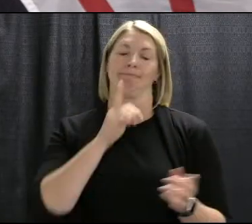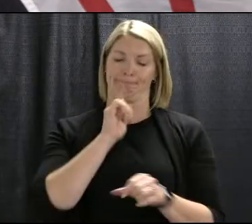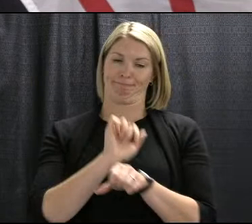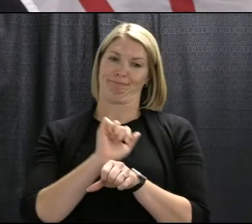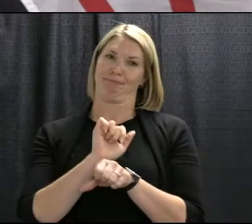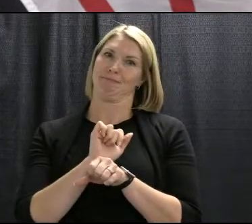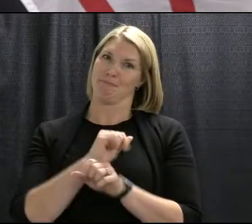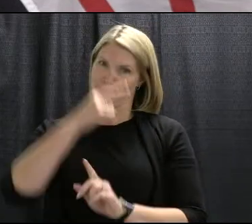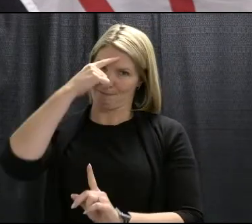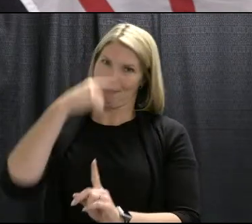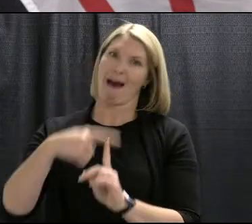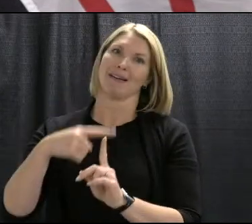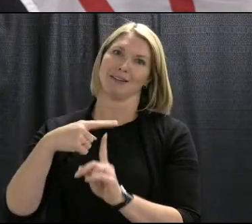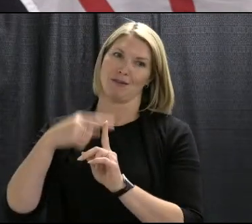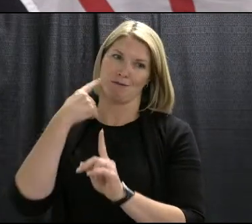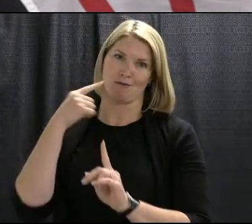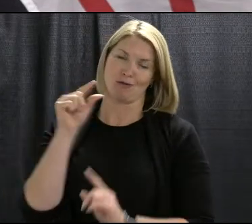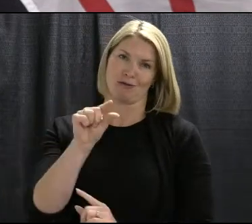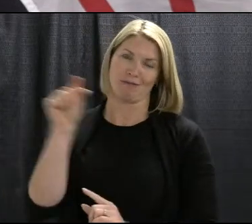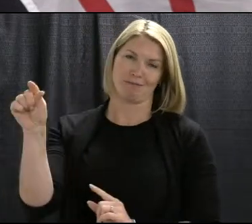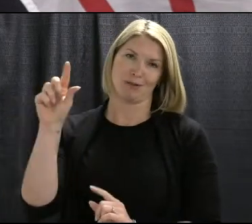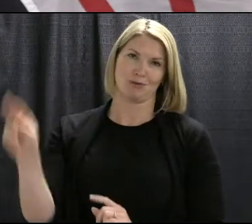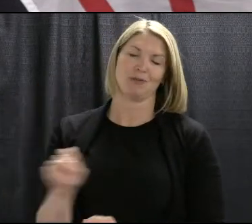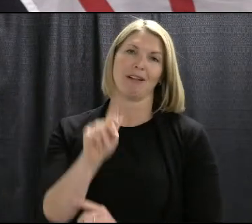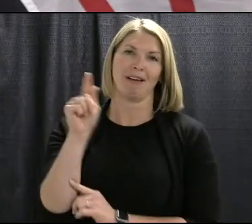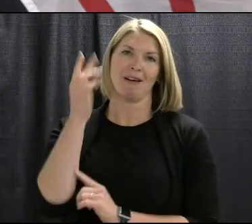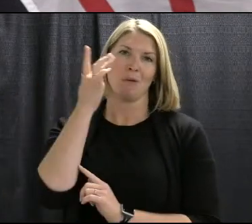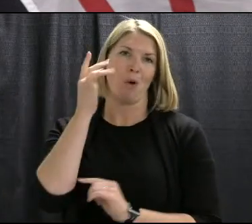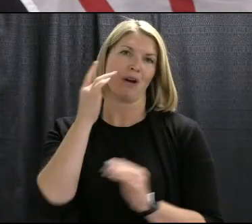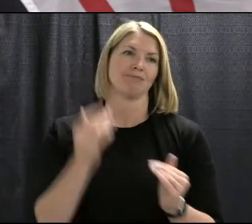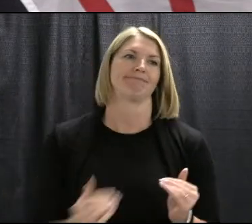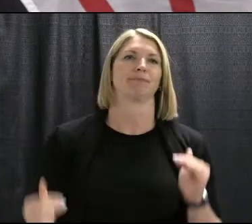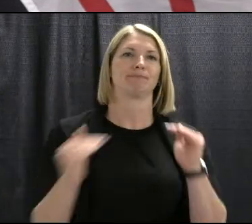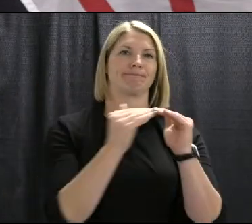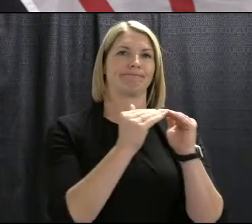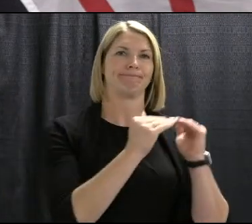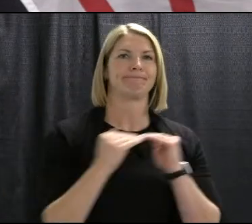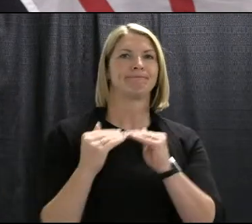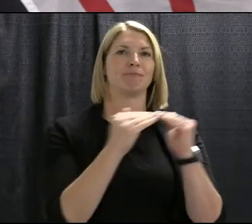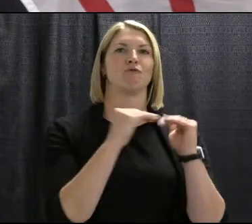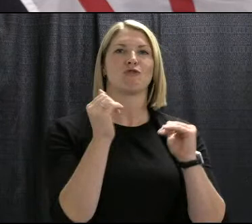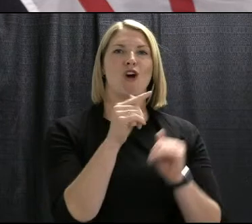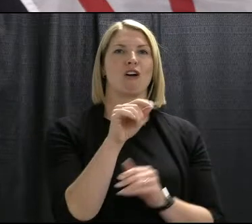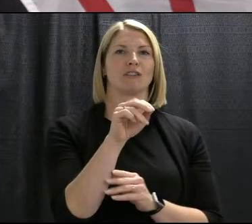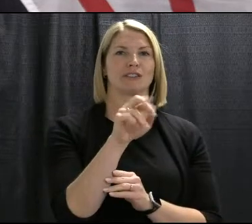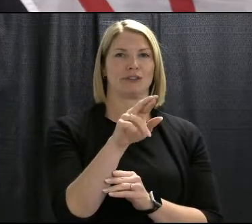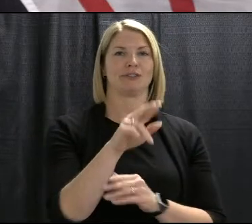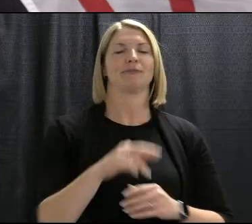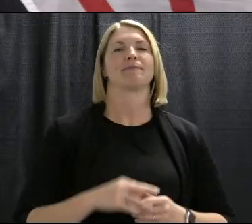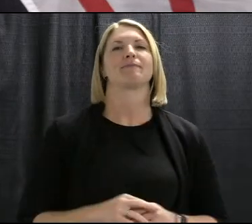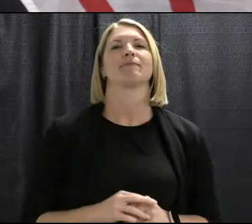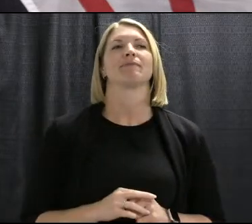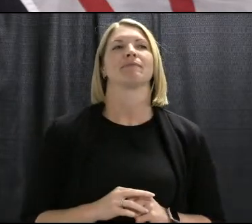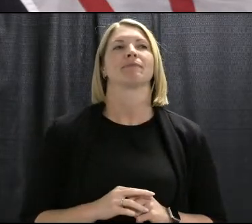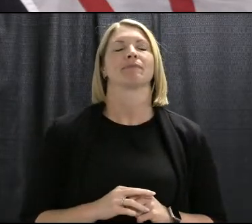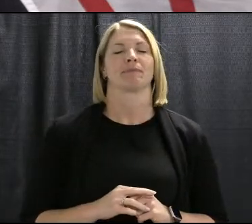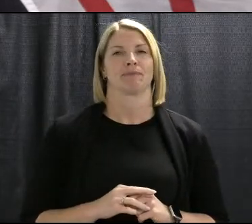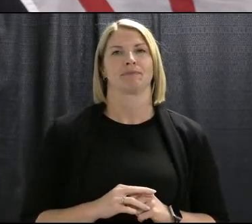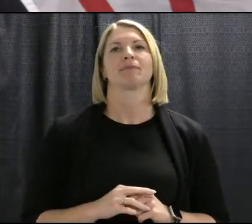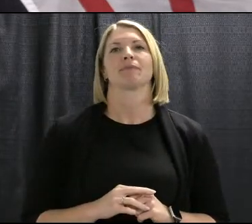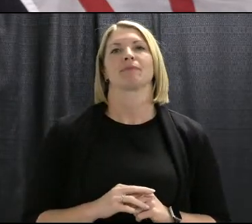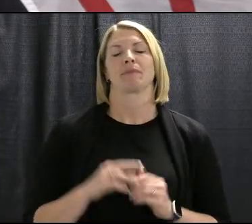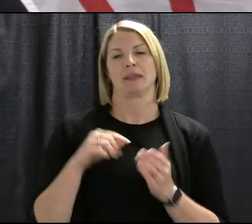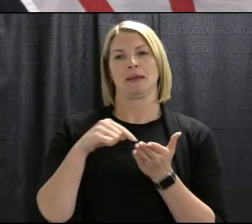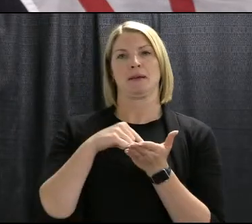our province as we work towards gender equality. Pay equity legislation will enshrine in law